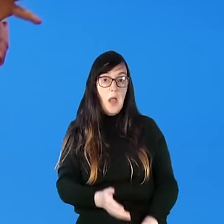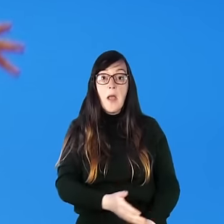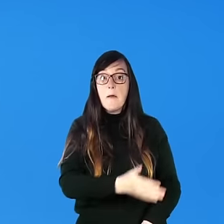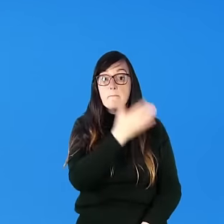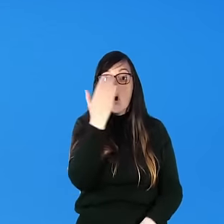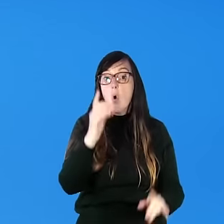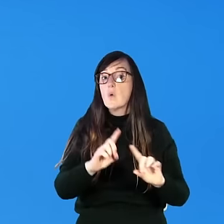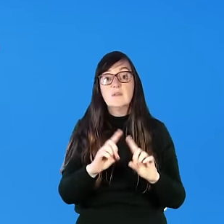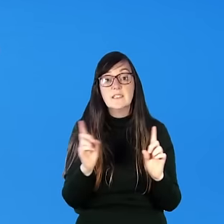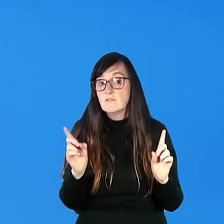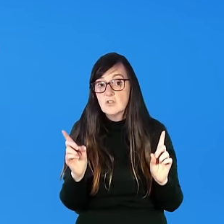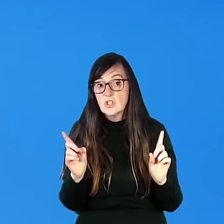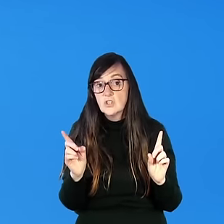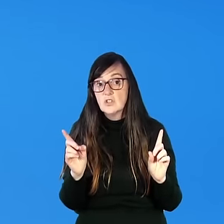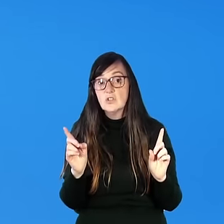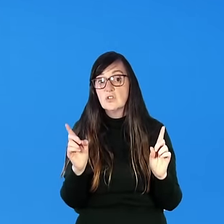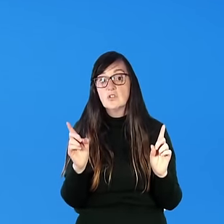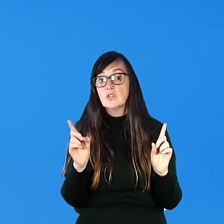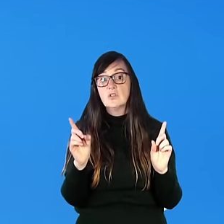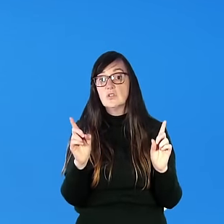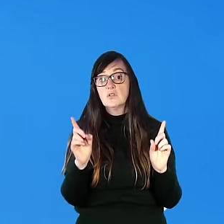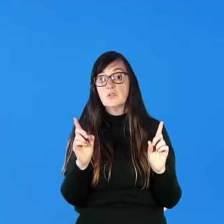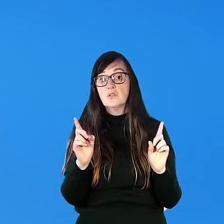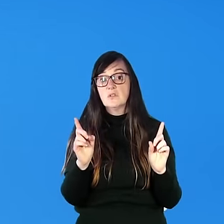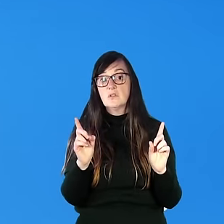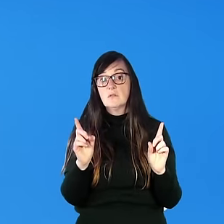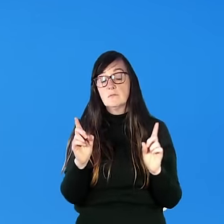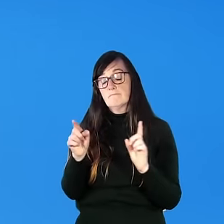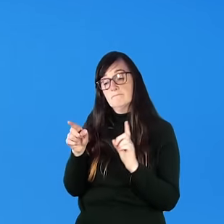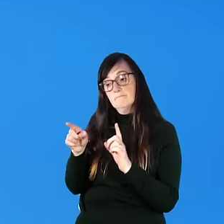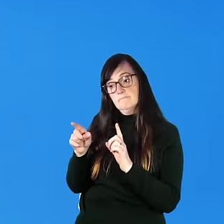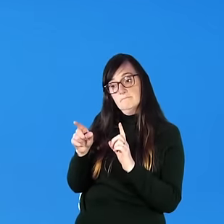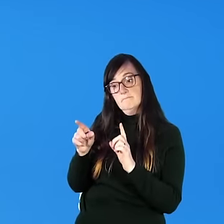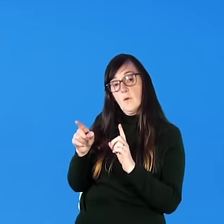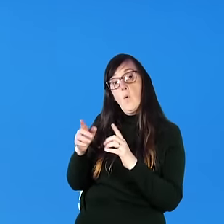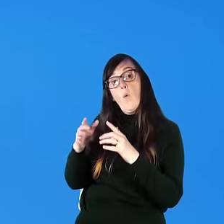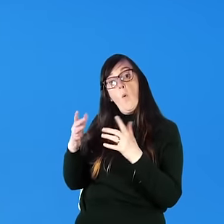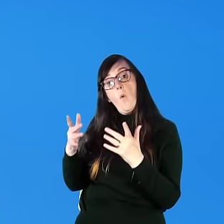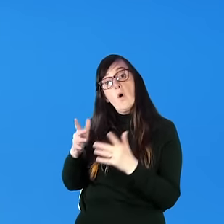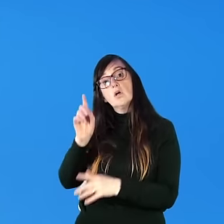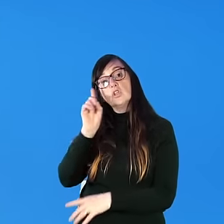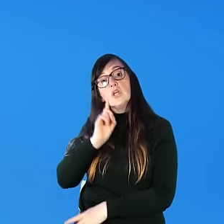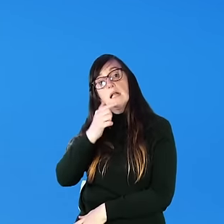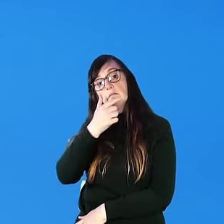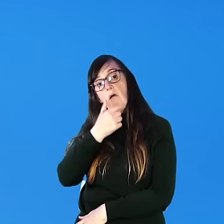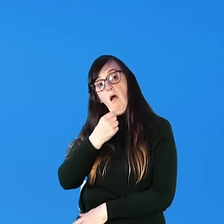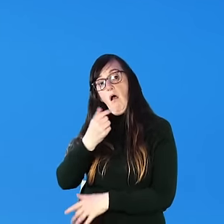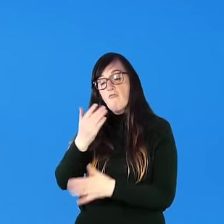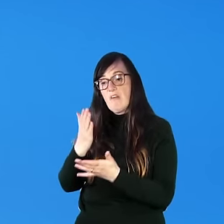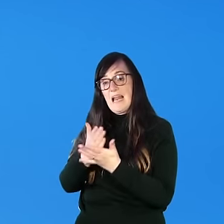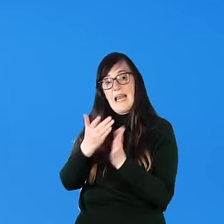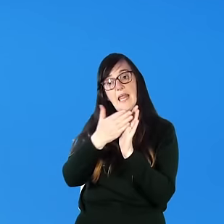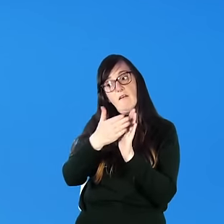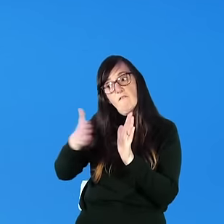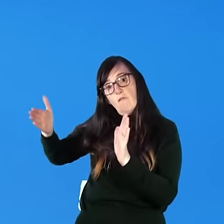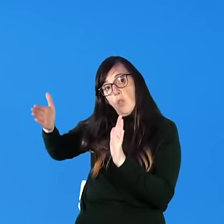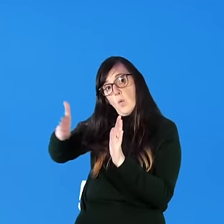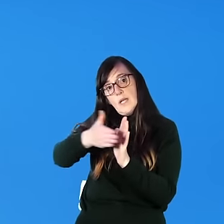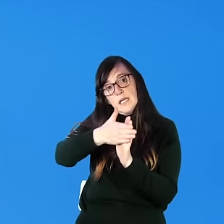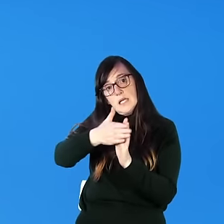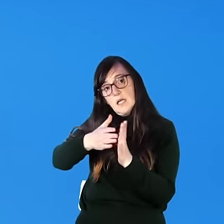between the sexes. And the other is that gender is fluid. It's a